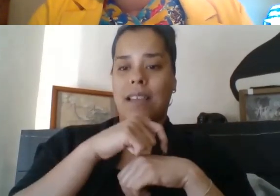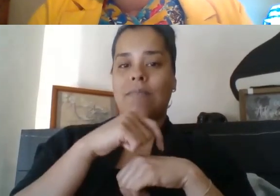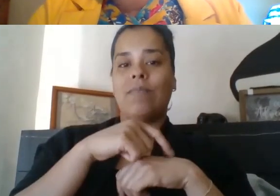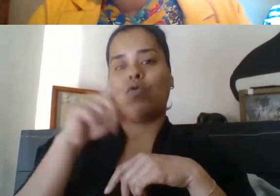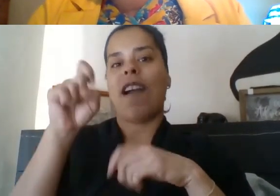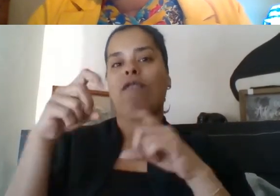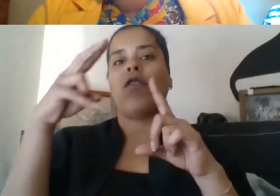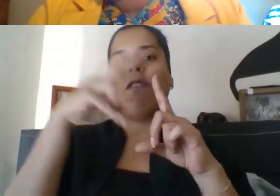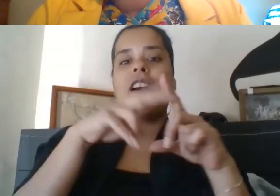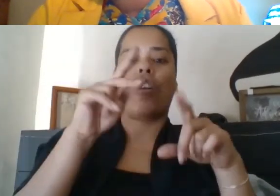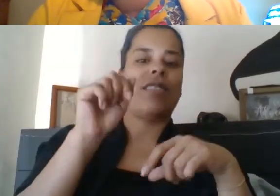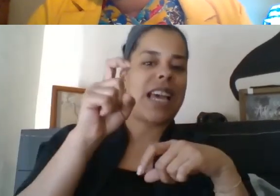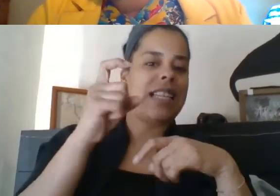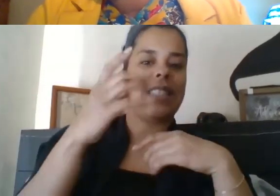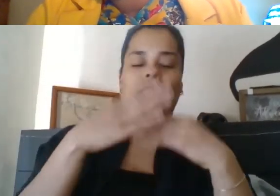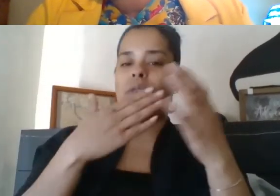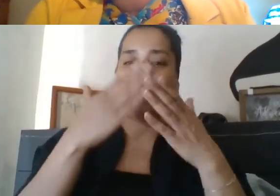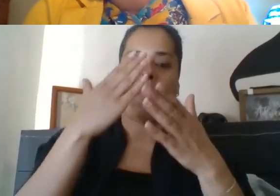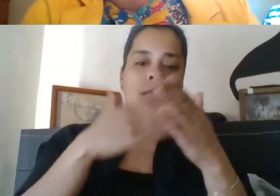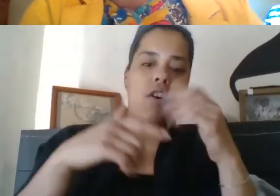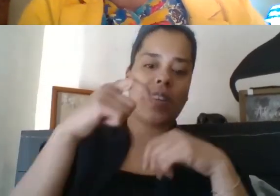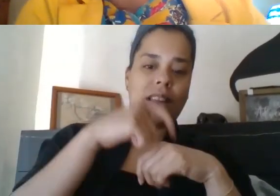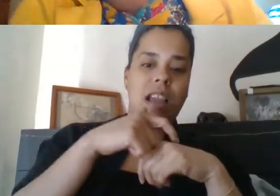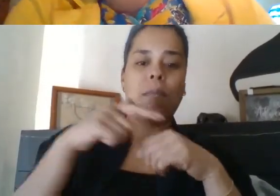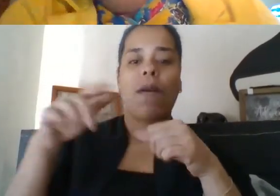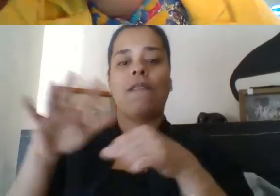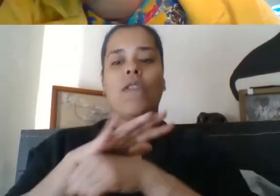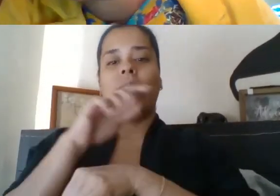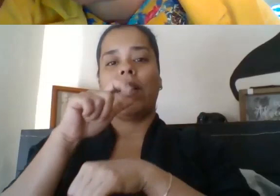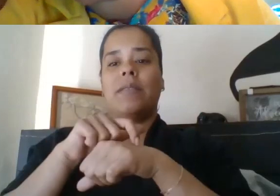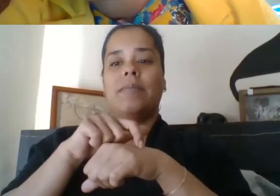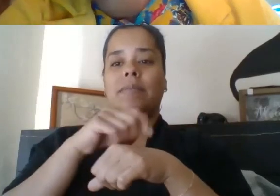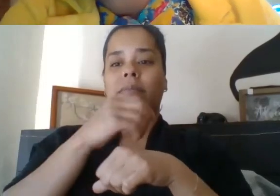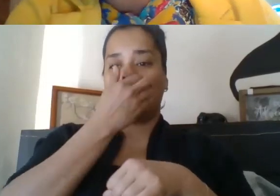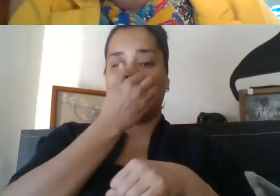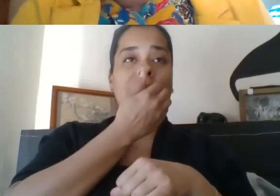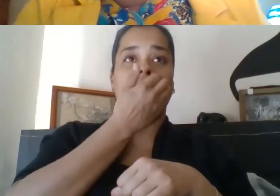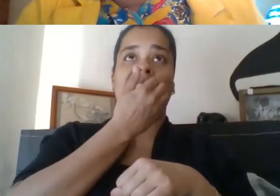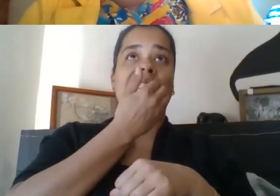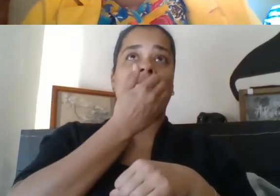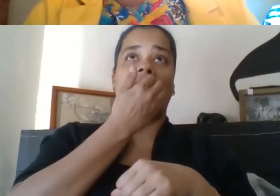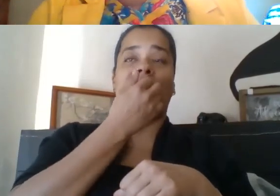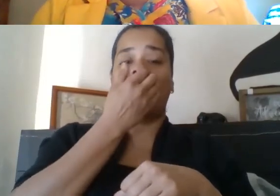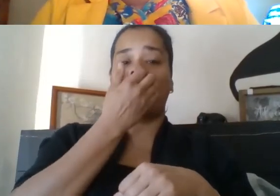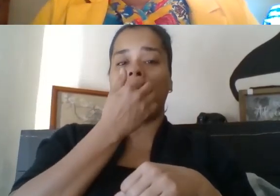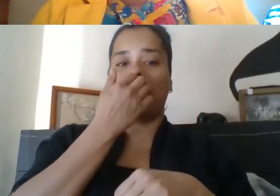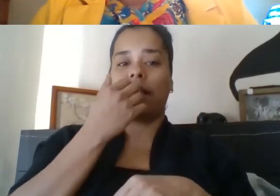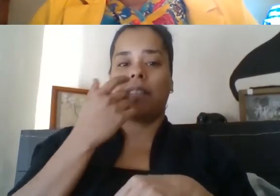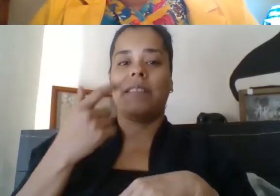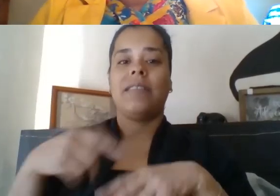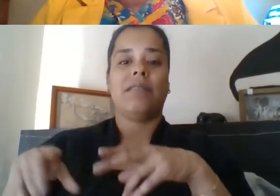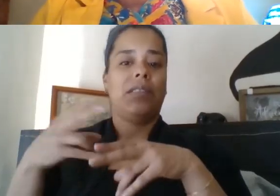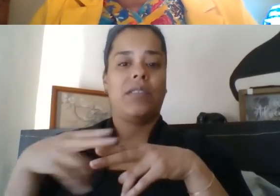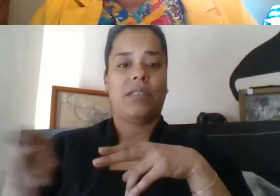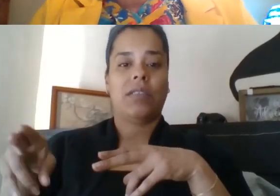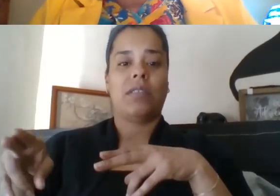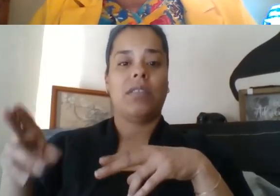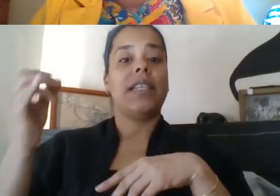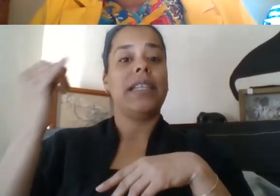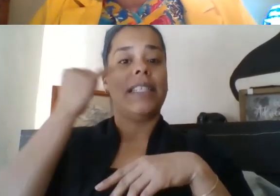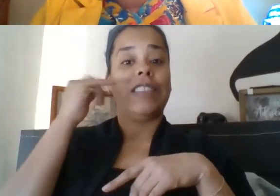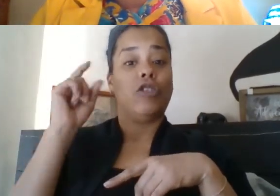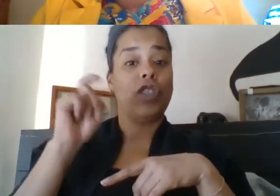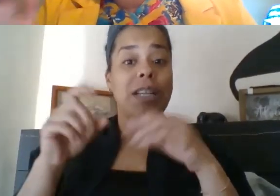So whether it's part-time or full-time, you have to, file taxes. The short end. But if you need